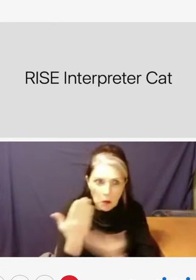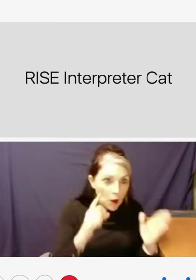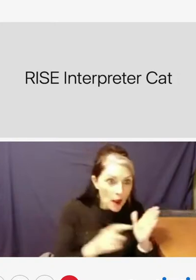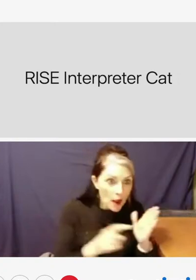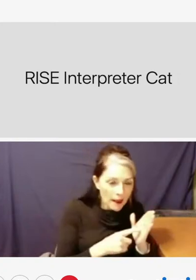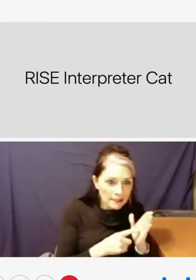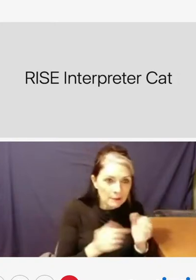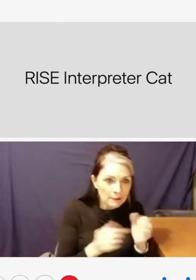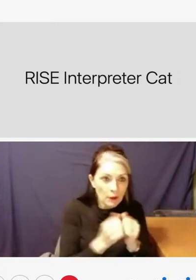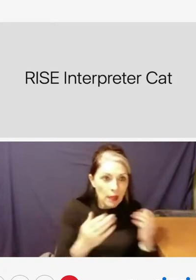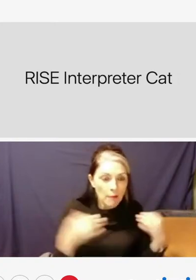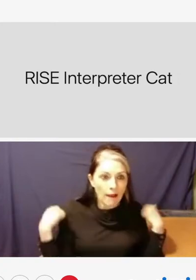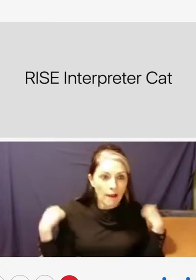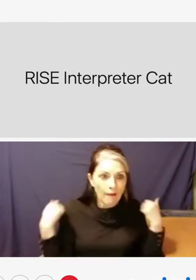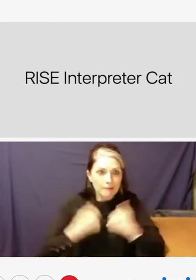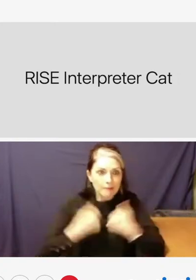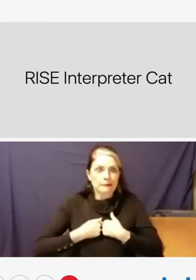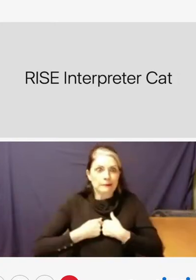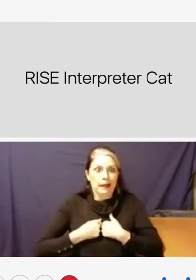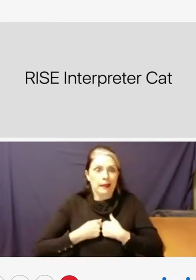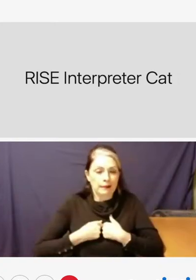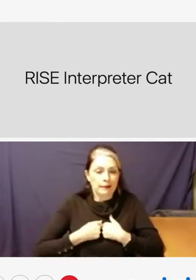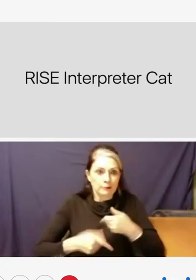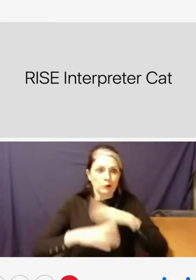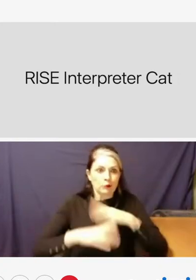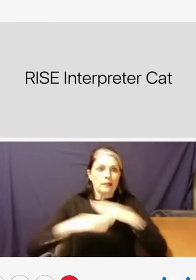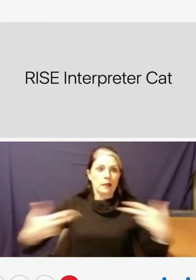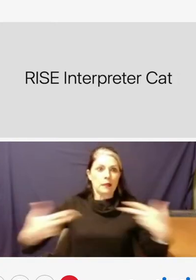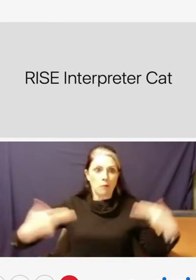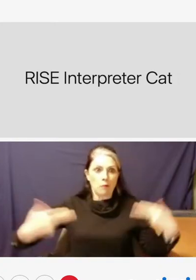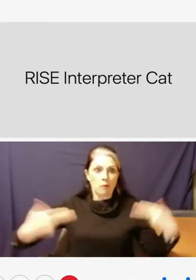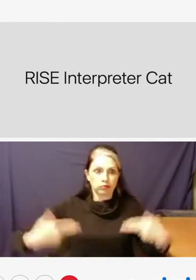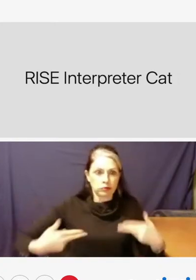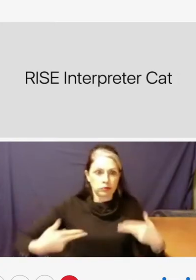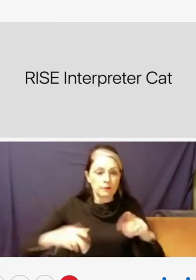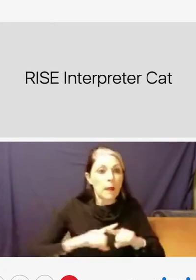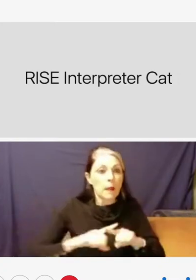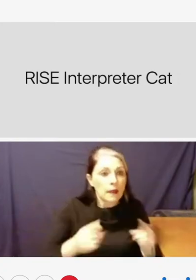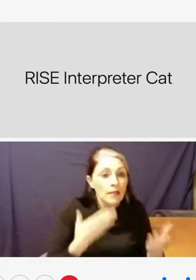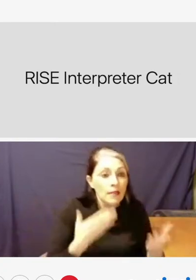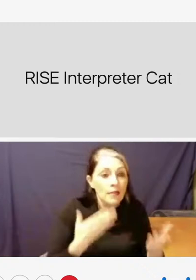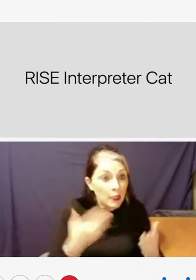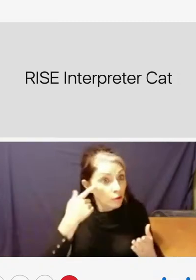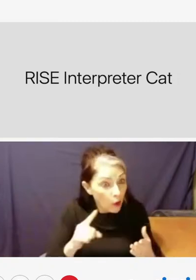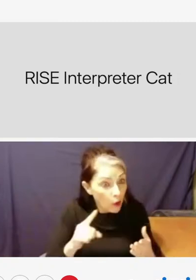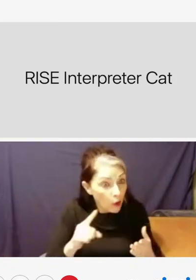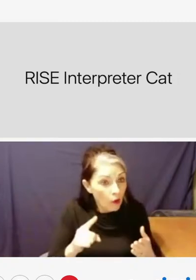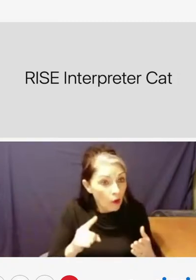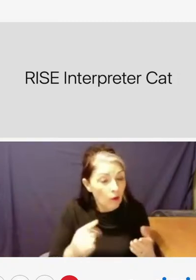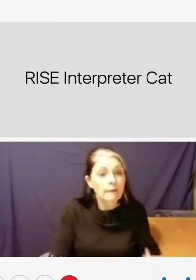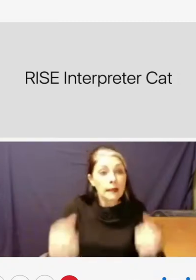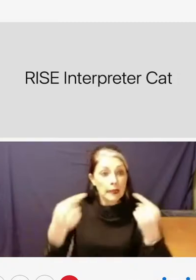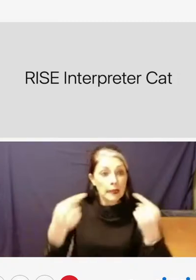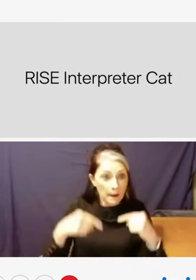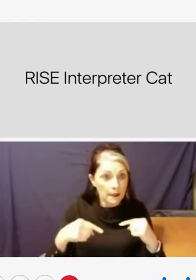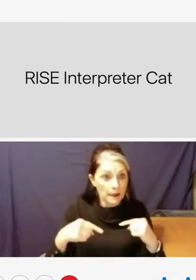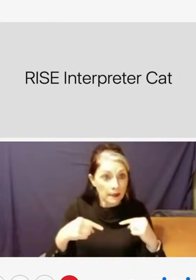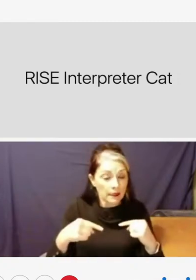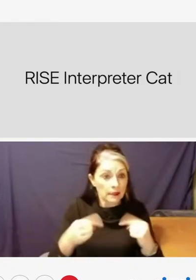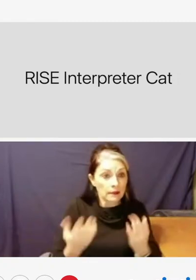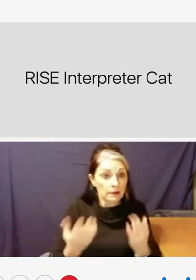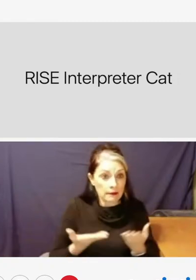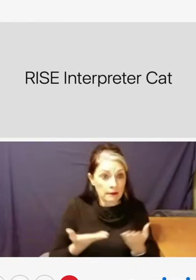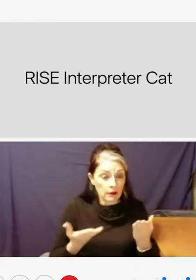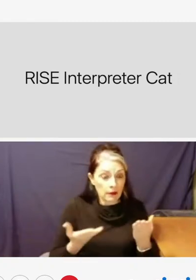but uh uh I want to thank you for for for coming out and and uh just